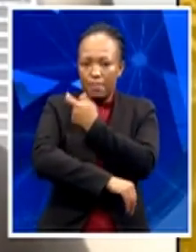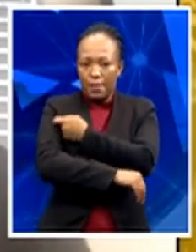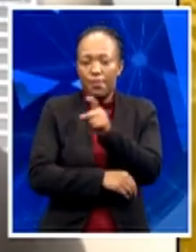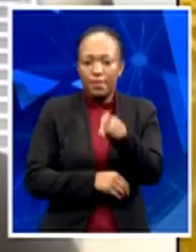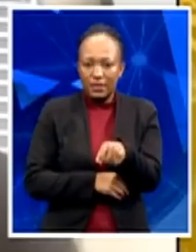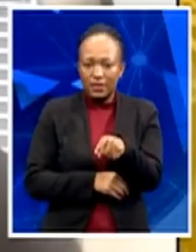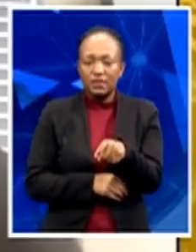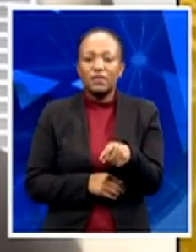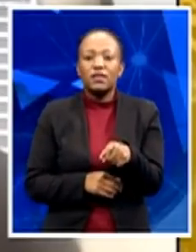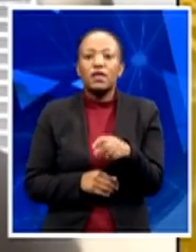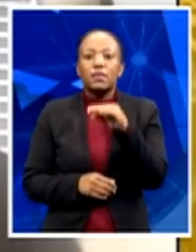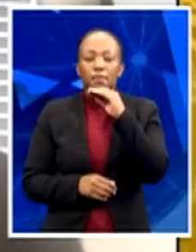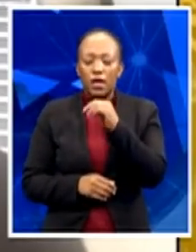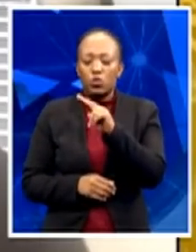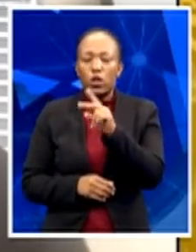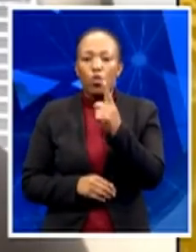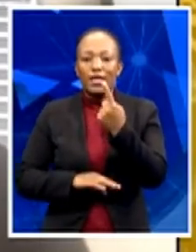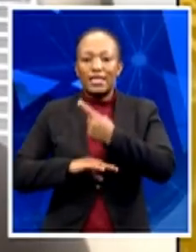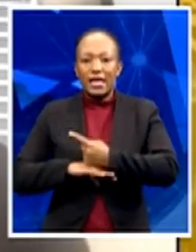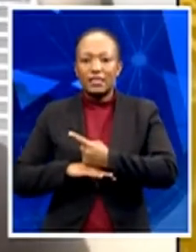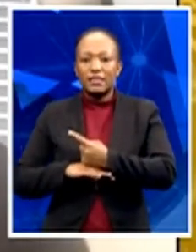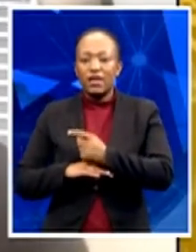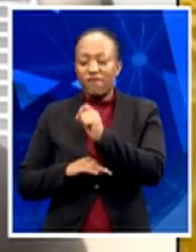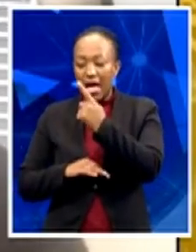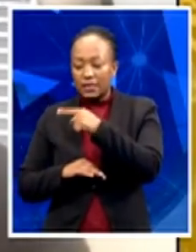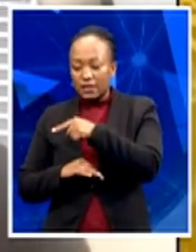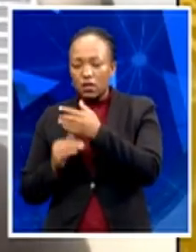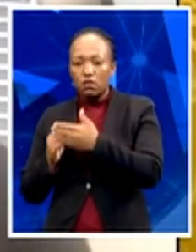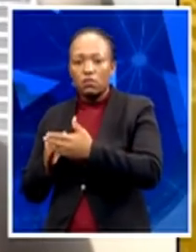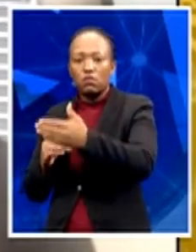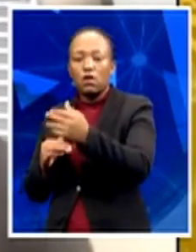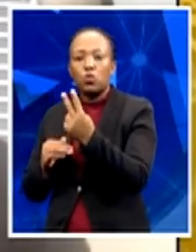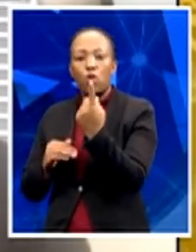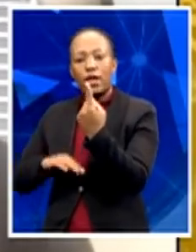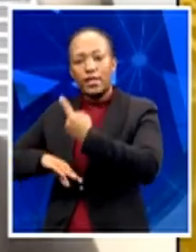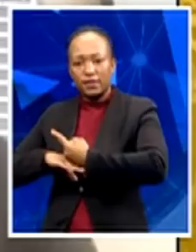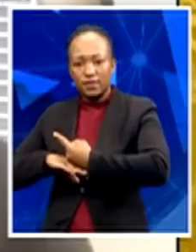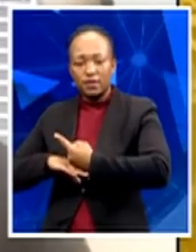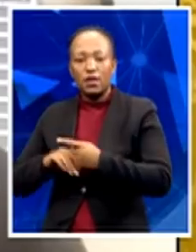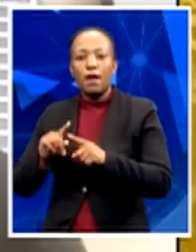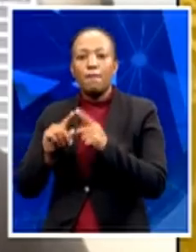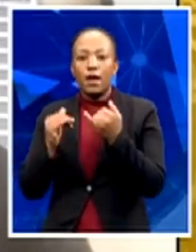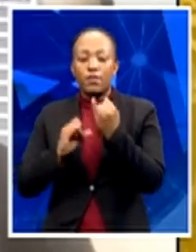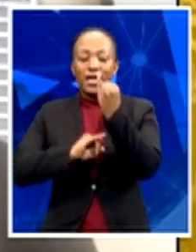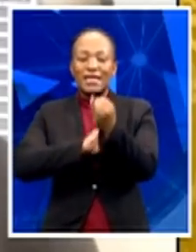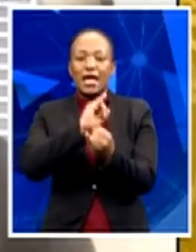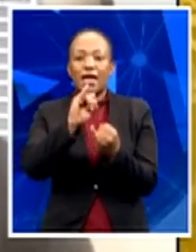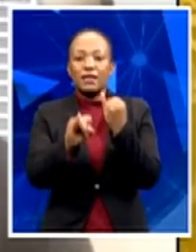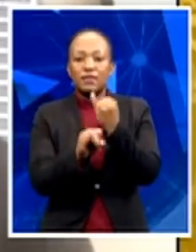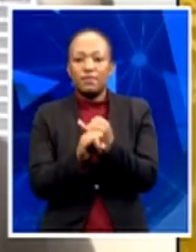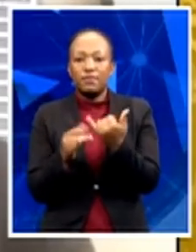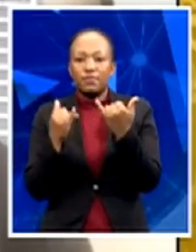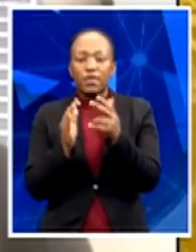first jab and the second jab. Now, later, global statement and regulation came out to say it's now